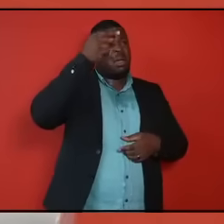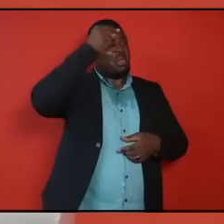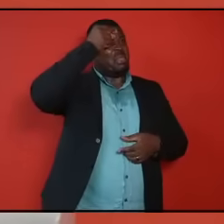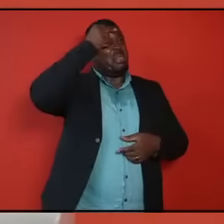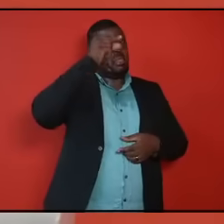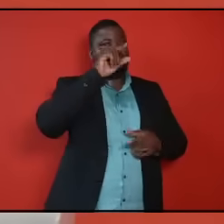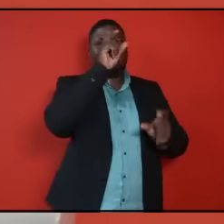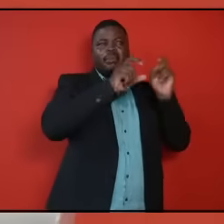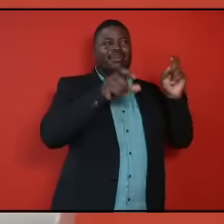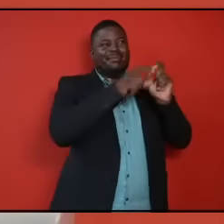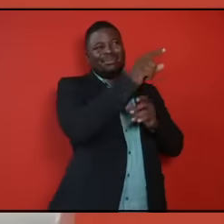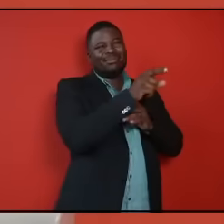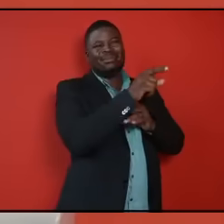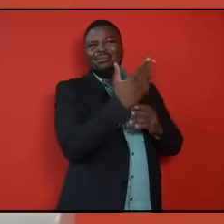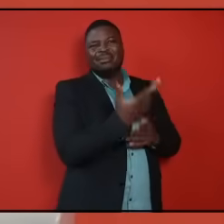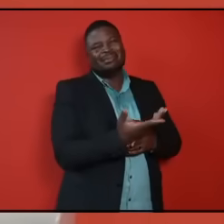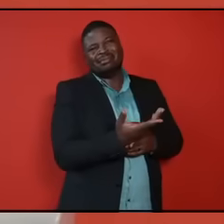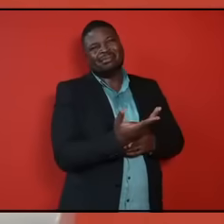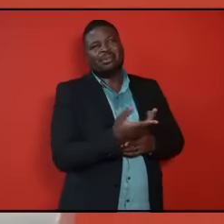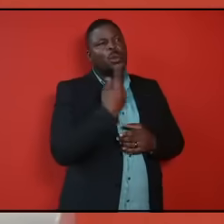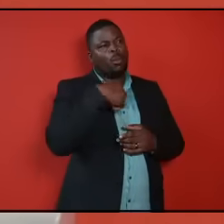no proper questionable